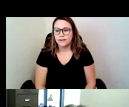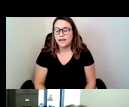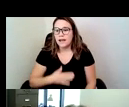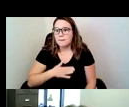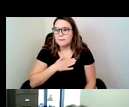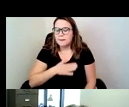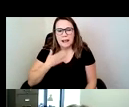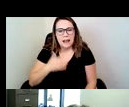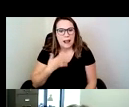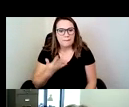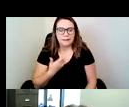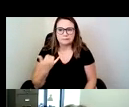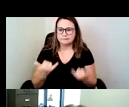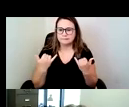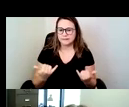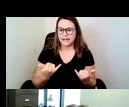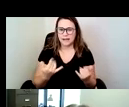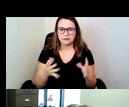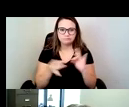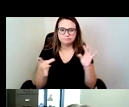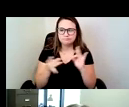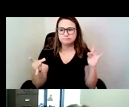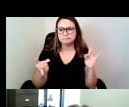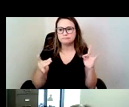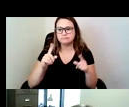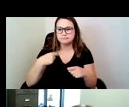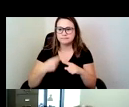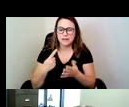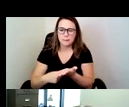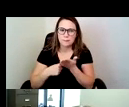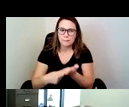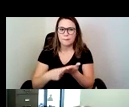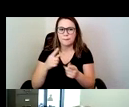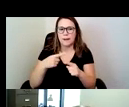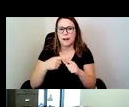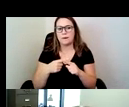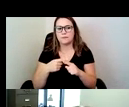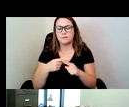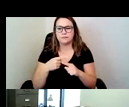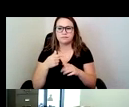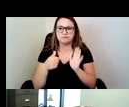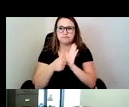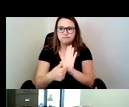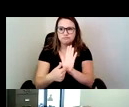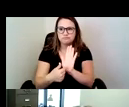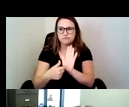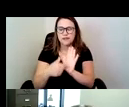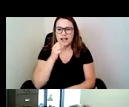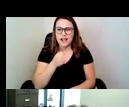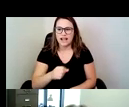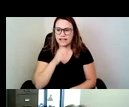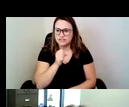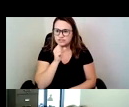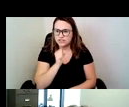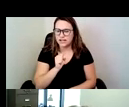on the Department of Adult and Long-Term Care Services, highlighting the Office for Aging, and then of course we'll go on to Adult